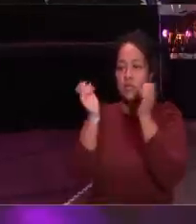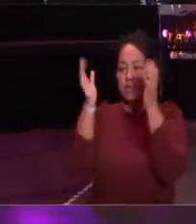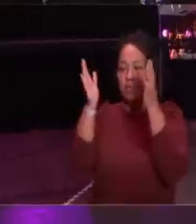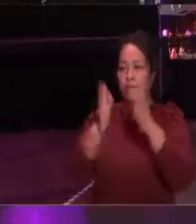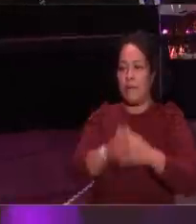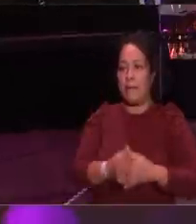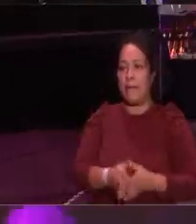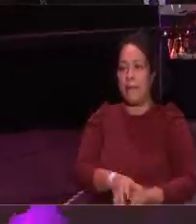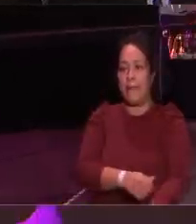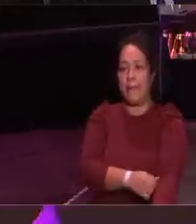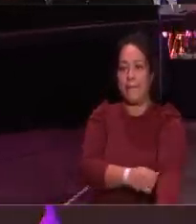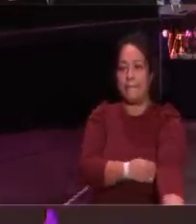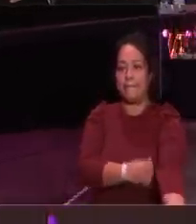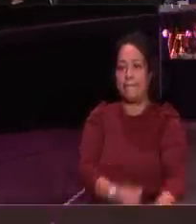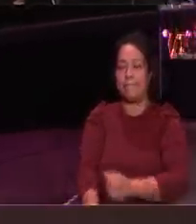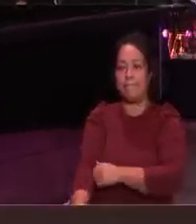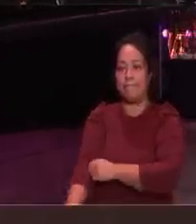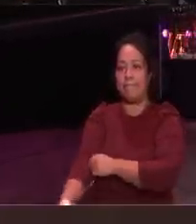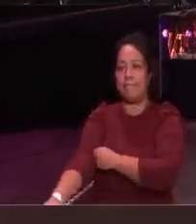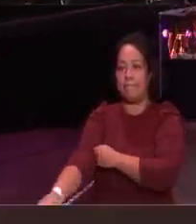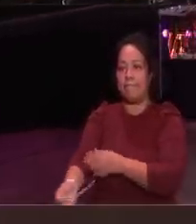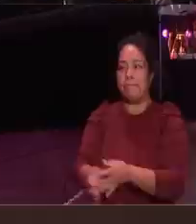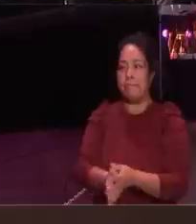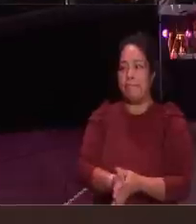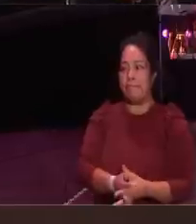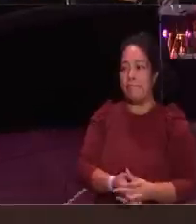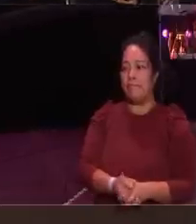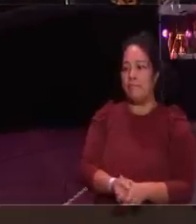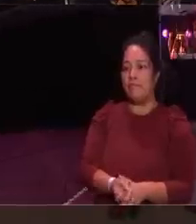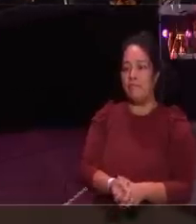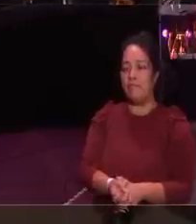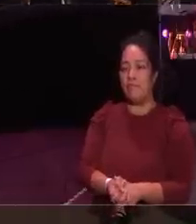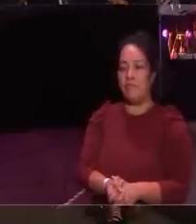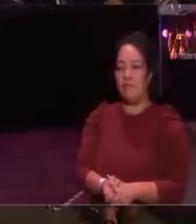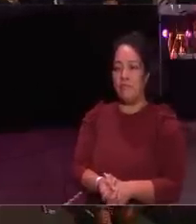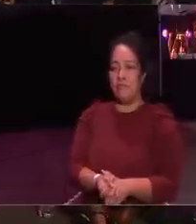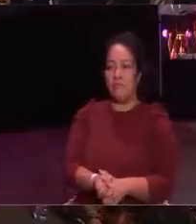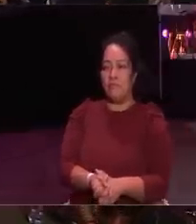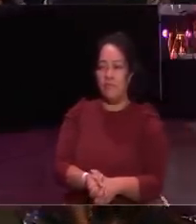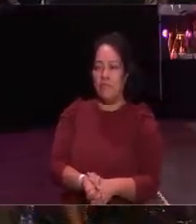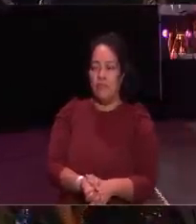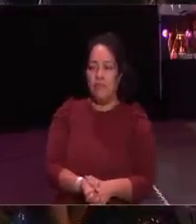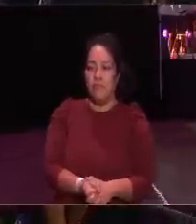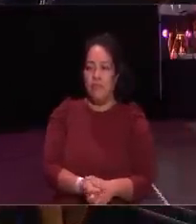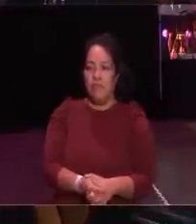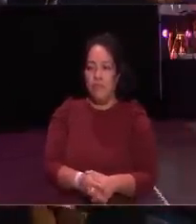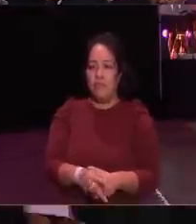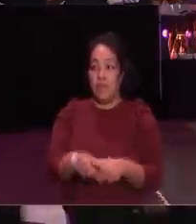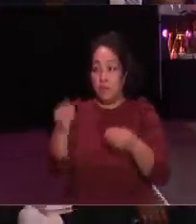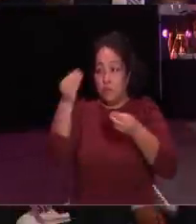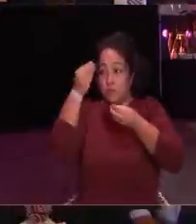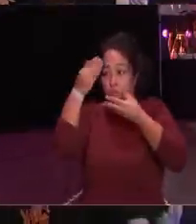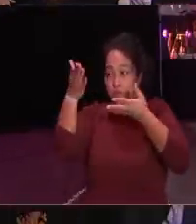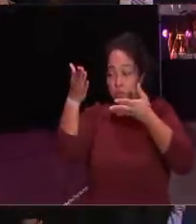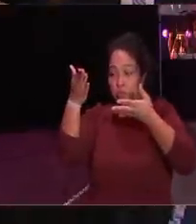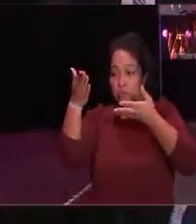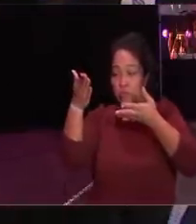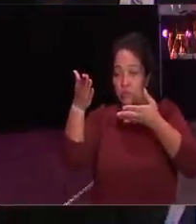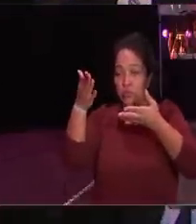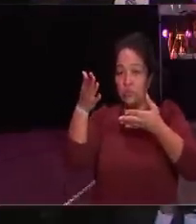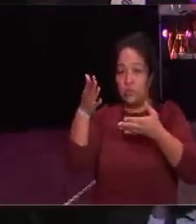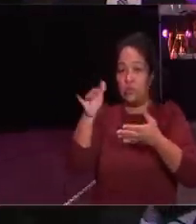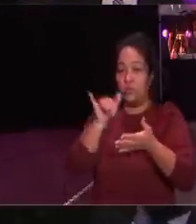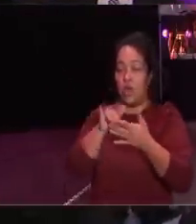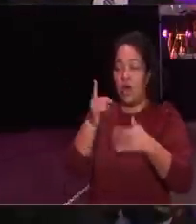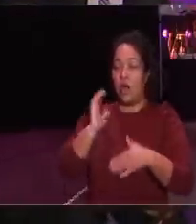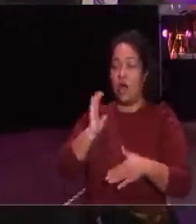Hallelujah. Hallelujah. Estas eran las noticias que recibían nuestros hermanos a diario. This was the news that our brothers would receive